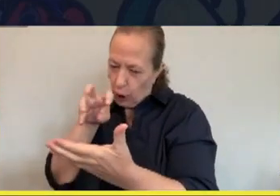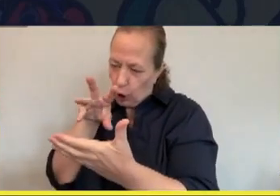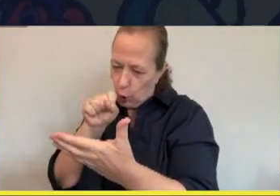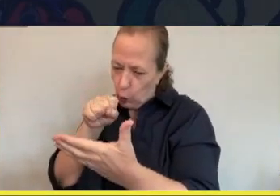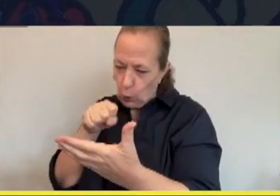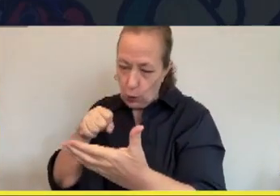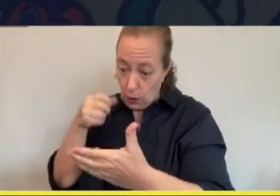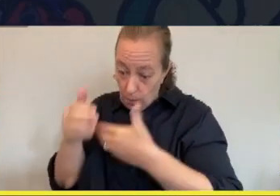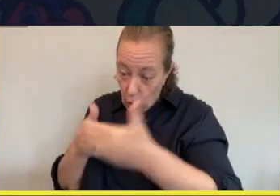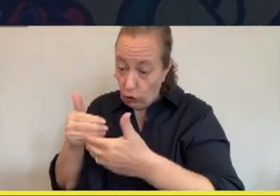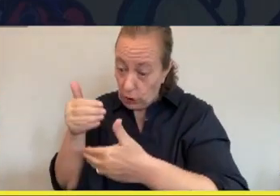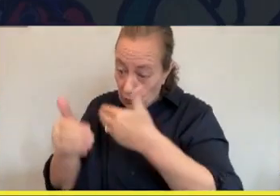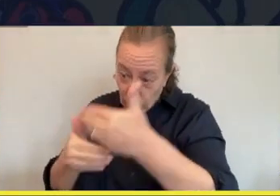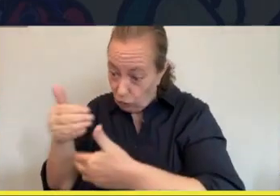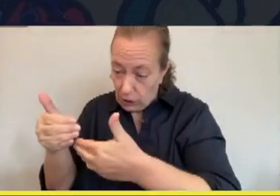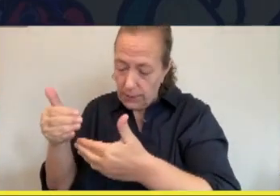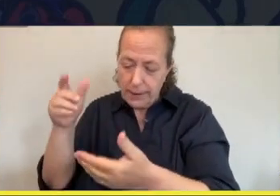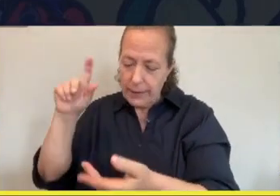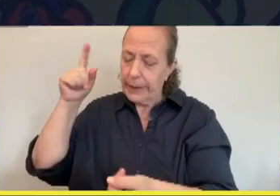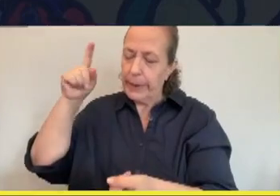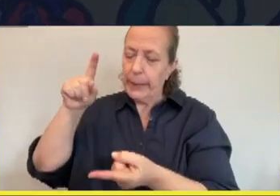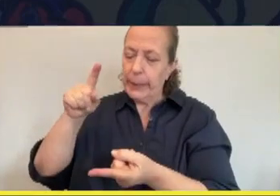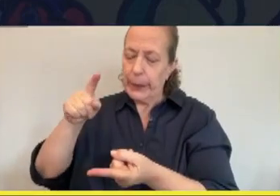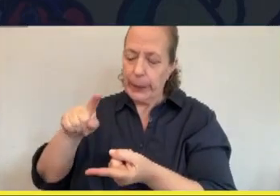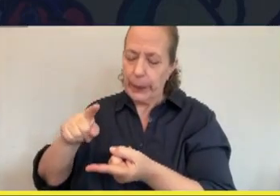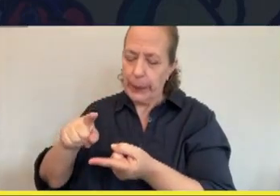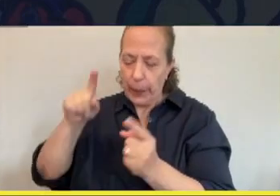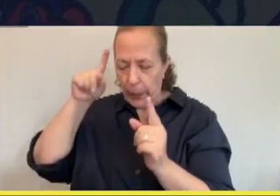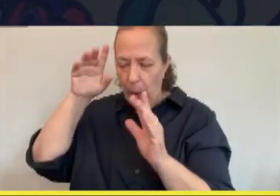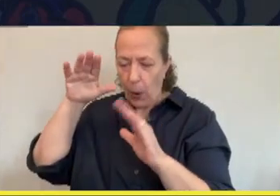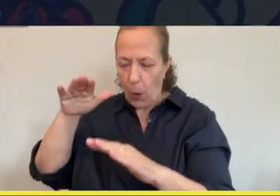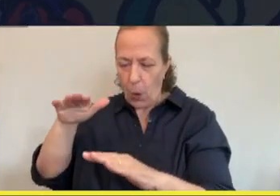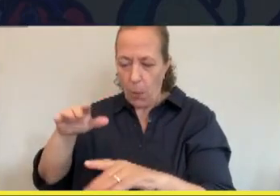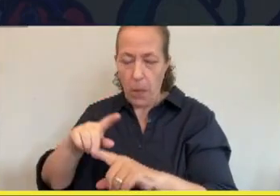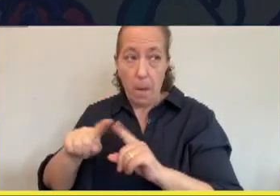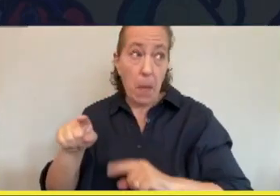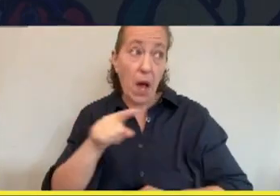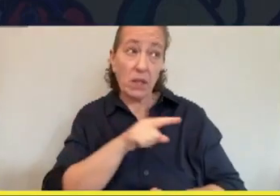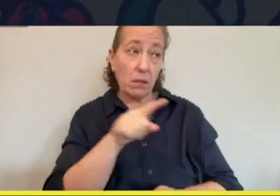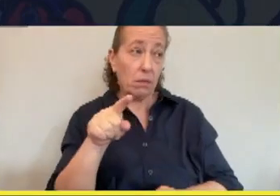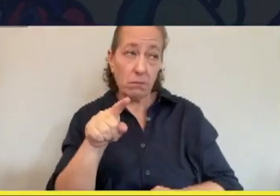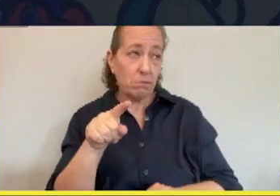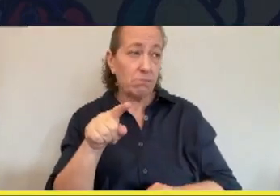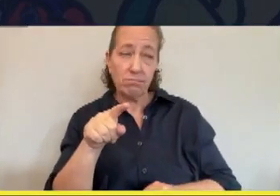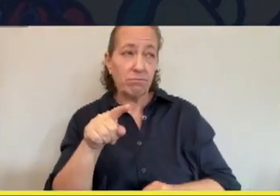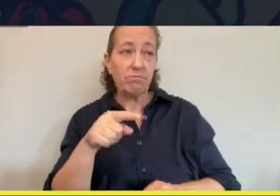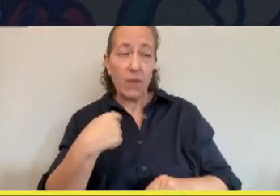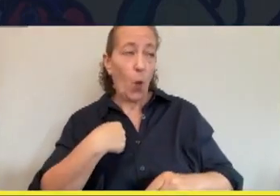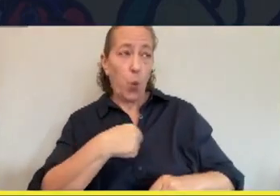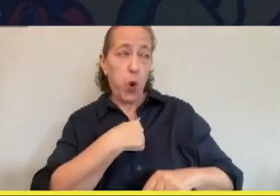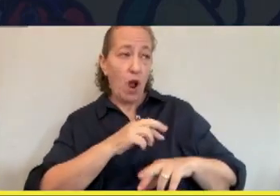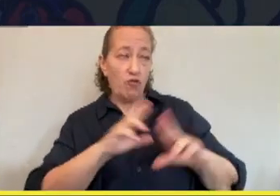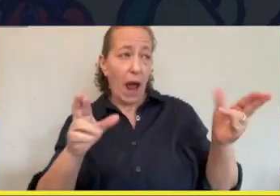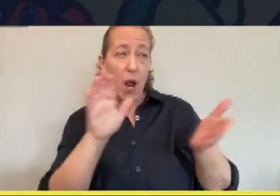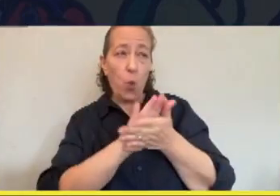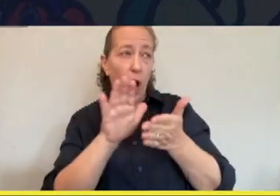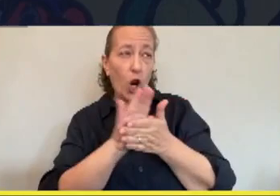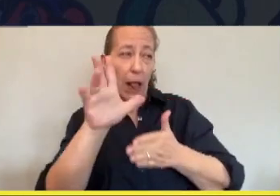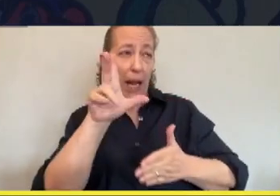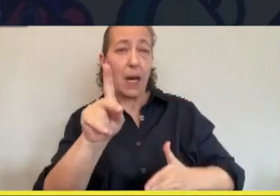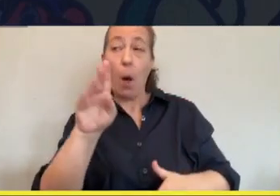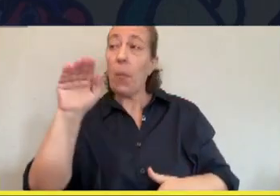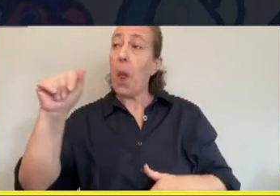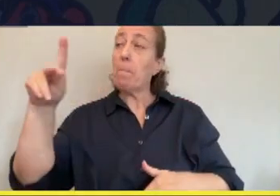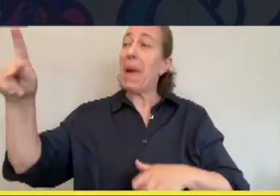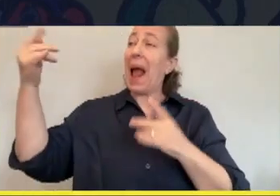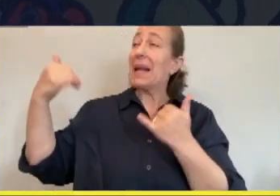fatal. But our phones aren't out now. We're all cleaned up. The band is playing and the fake